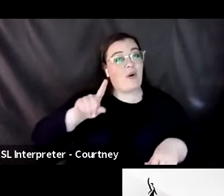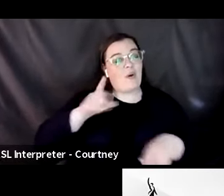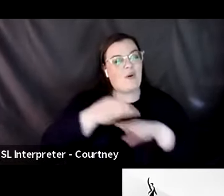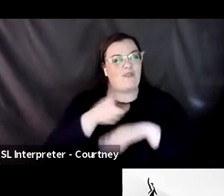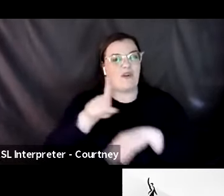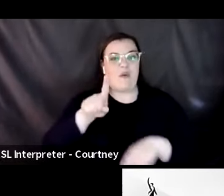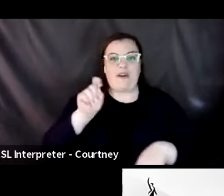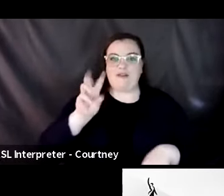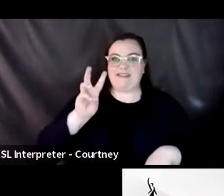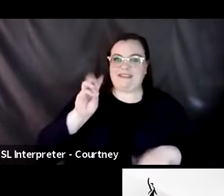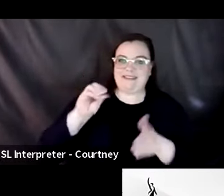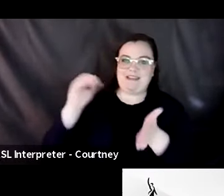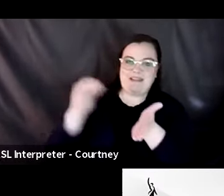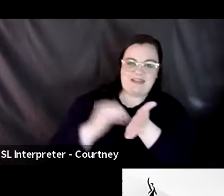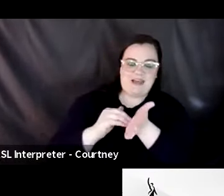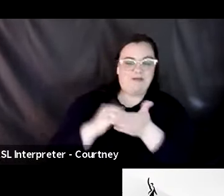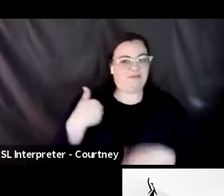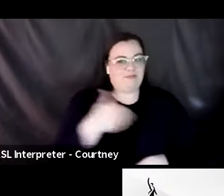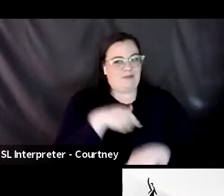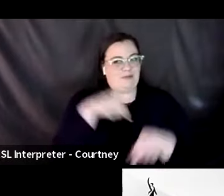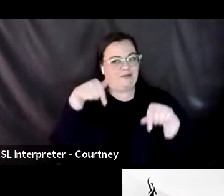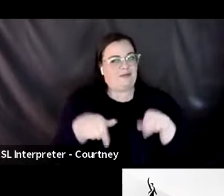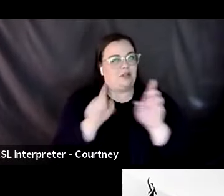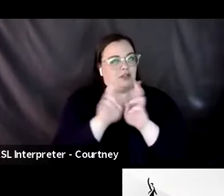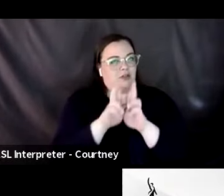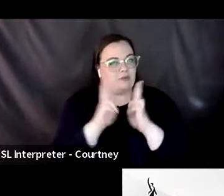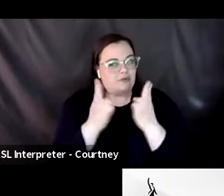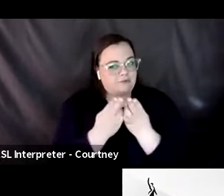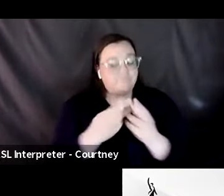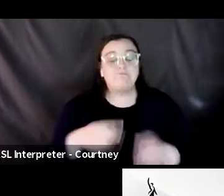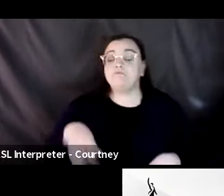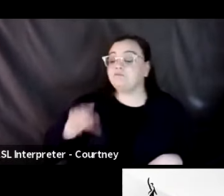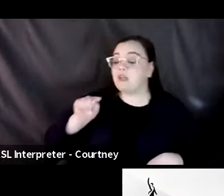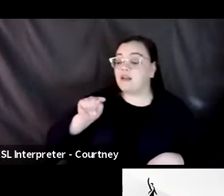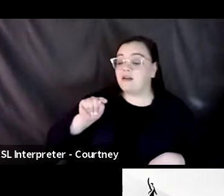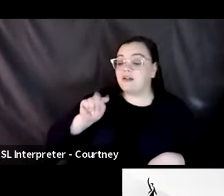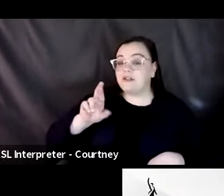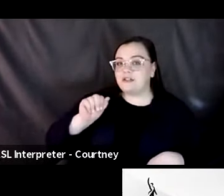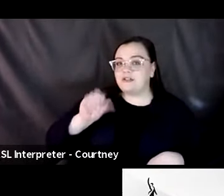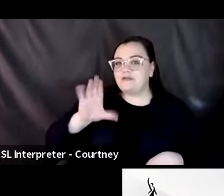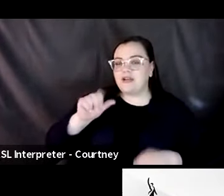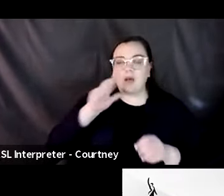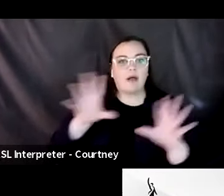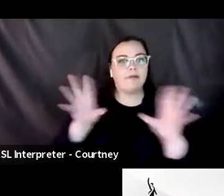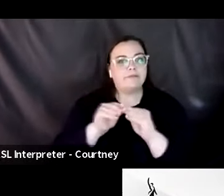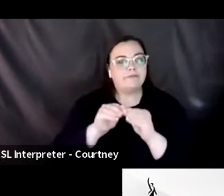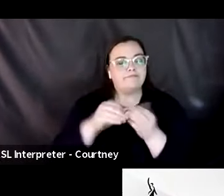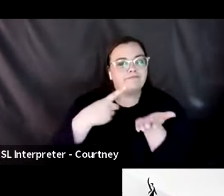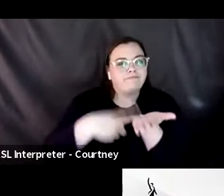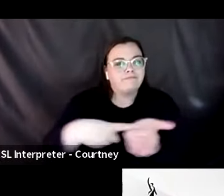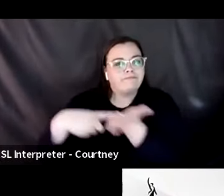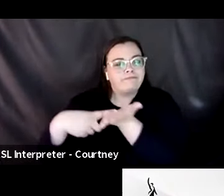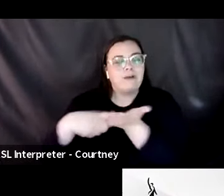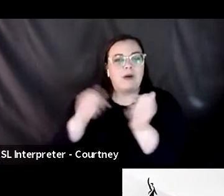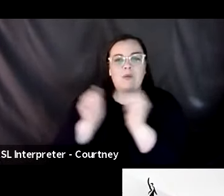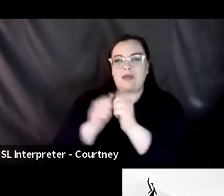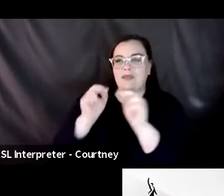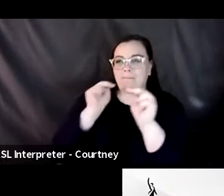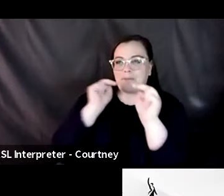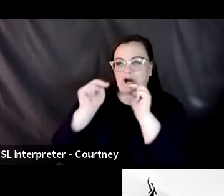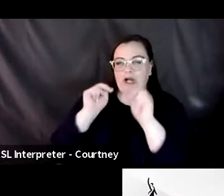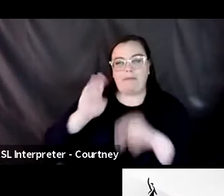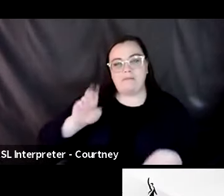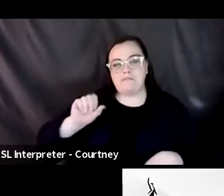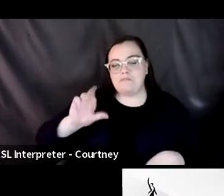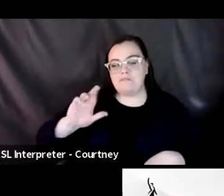members. Additionally, Tracy routinely meets and discusses contract issues with the union's bargaining partners, known as the Joint Policy Committee,